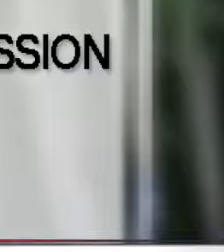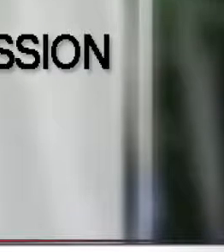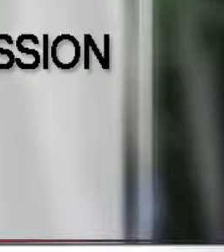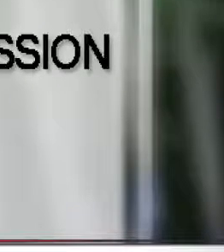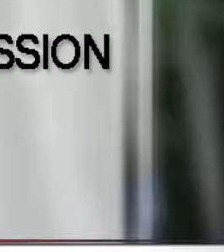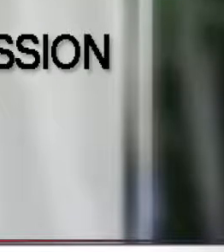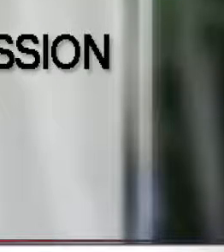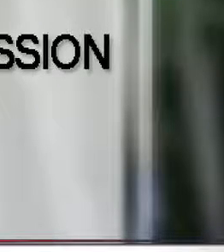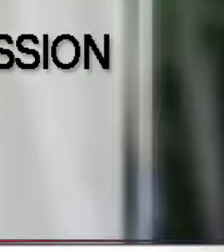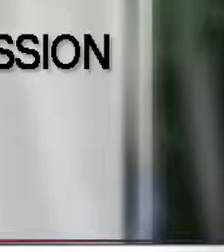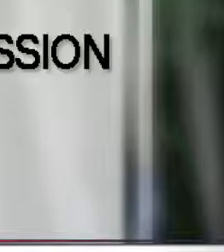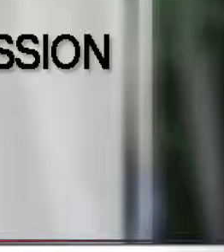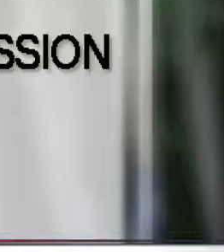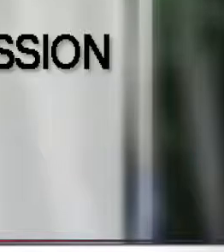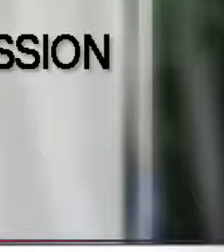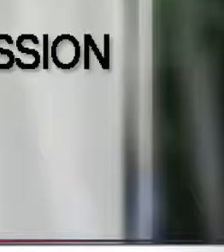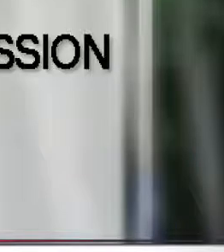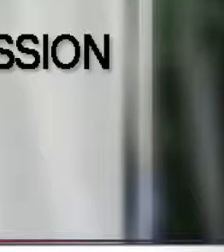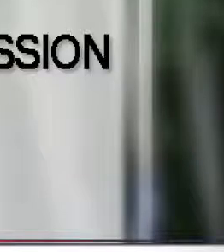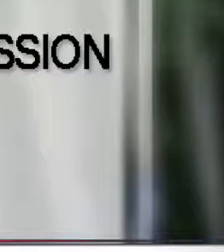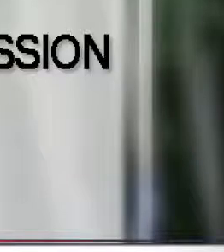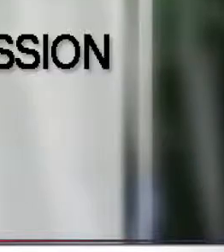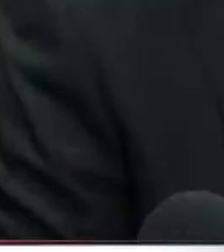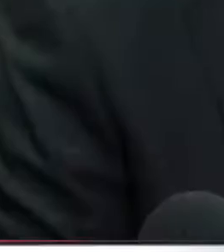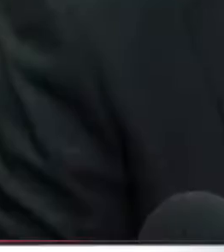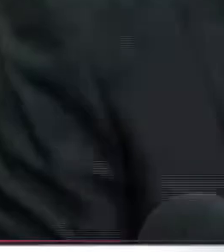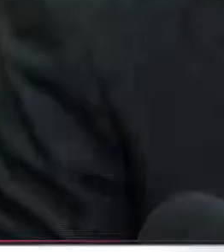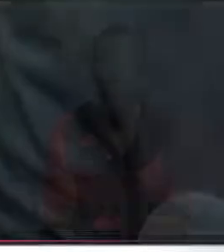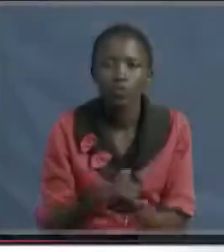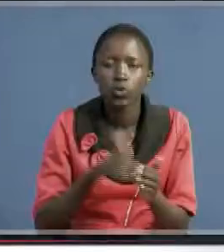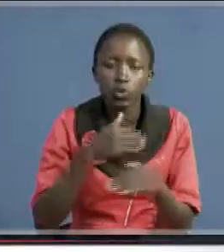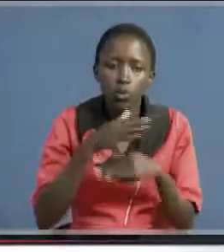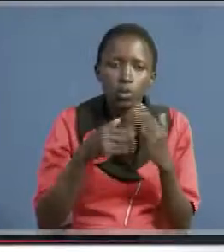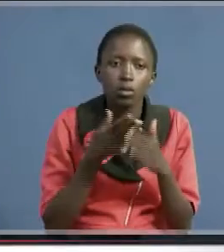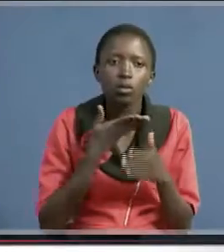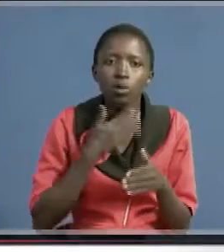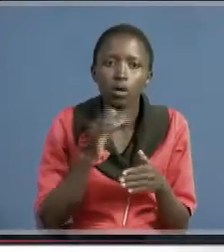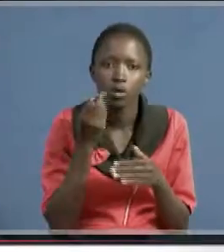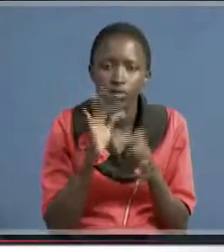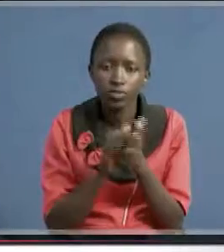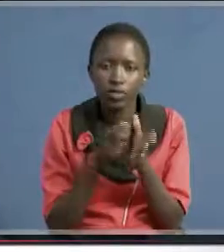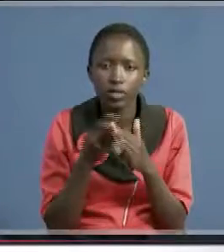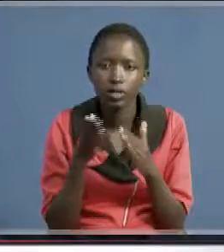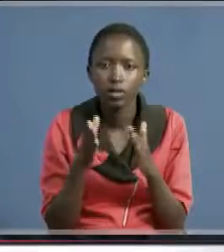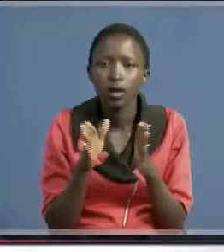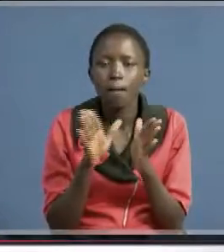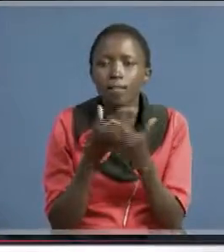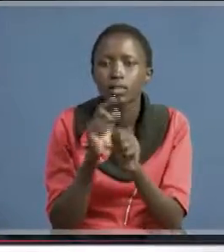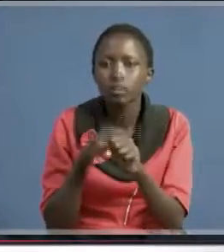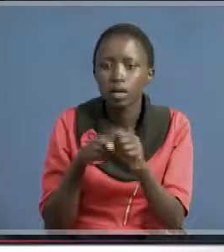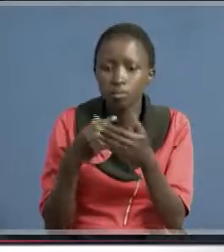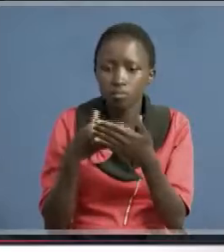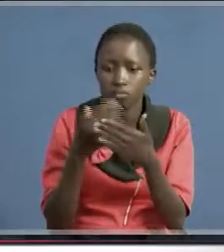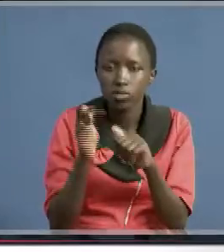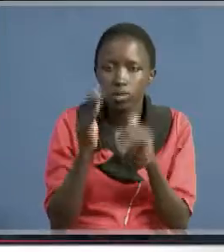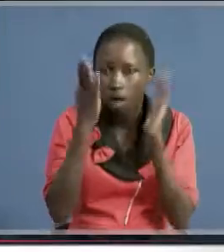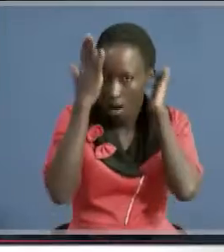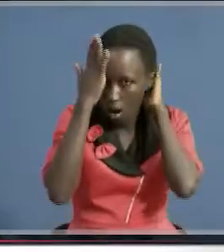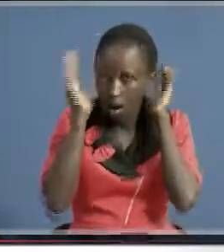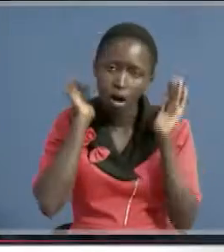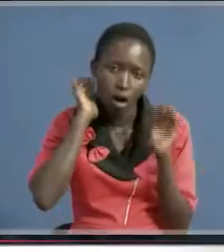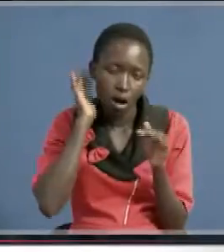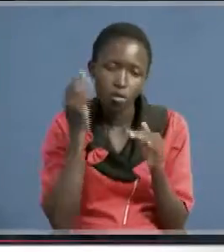and Bernard Otieno representing the public mills. It was the desire of the president, I think, when he came to Kakamega and heard the